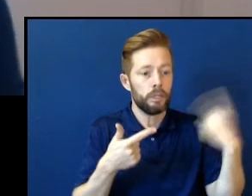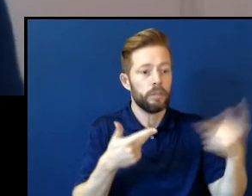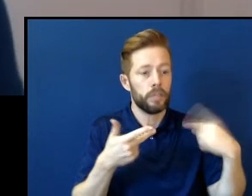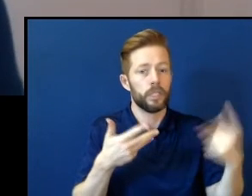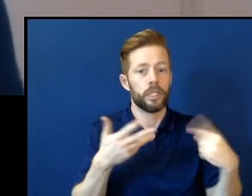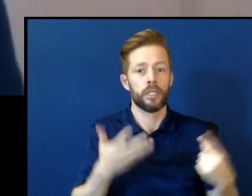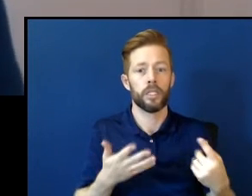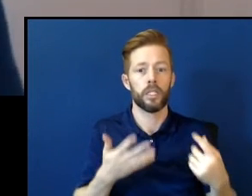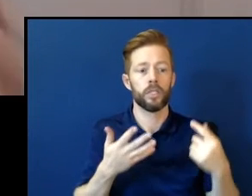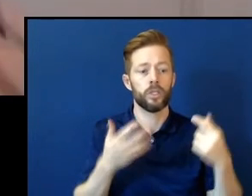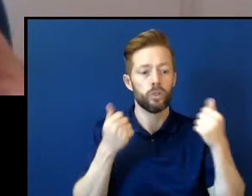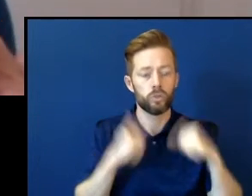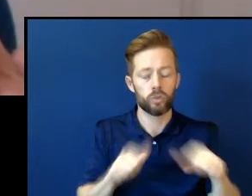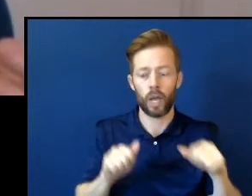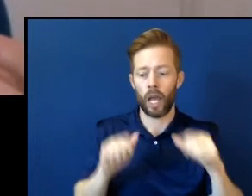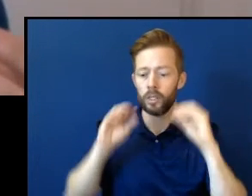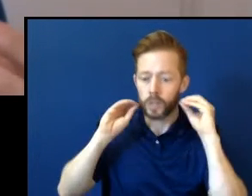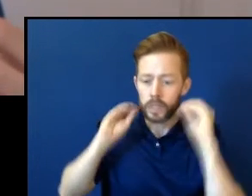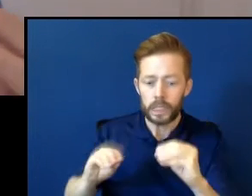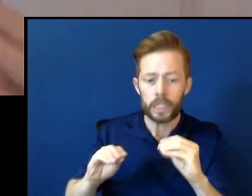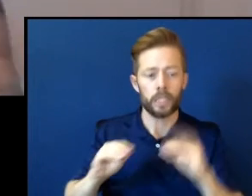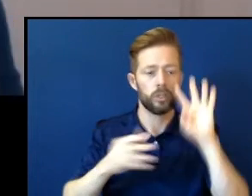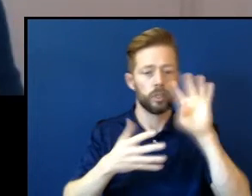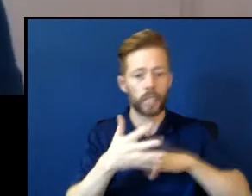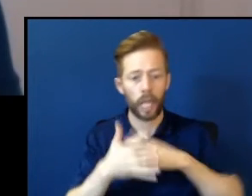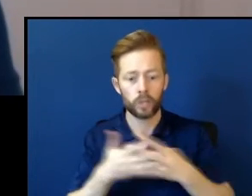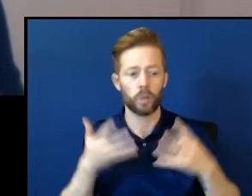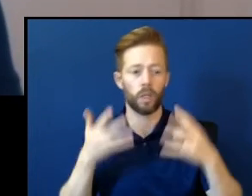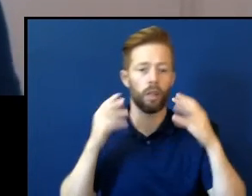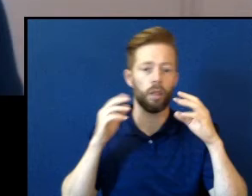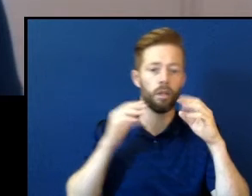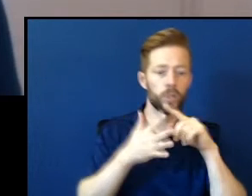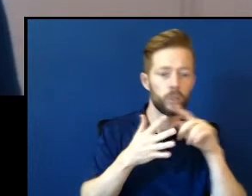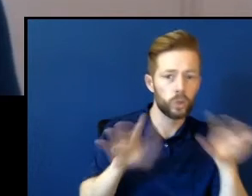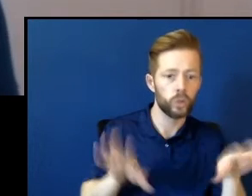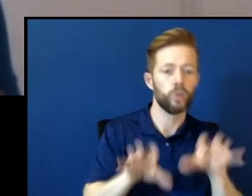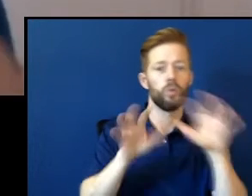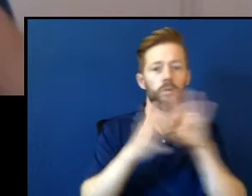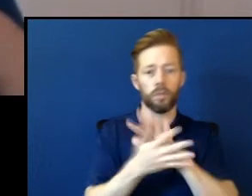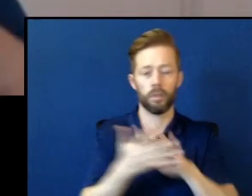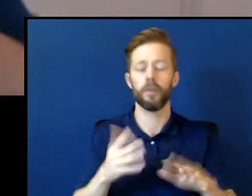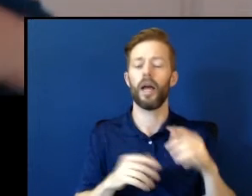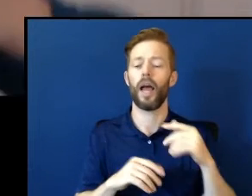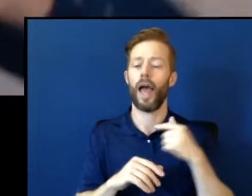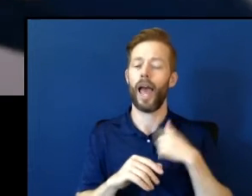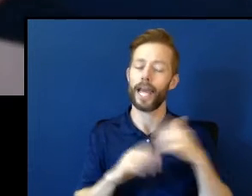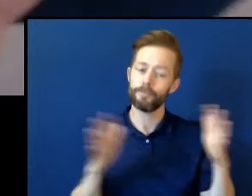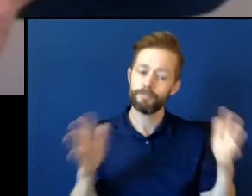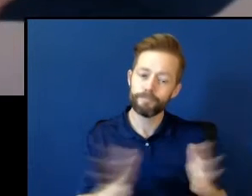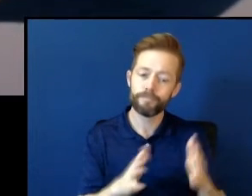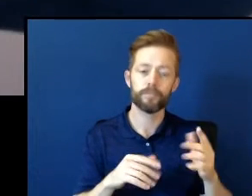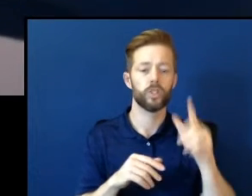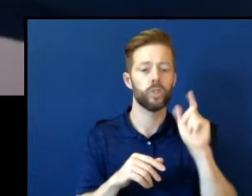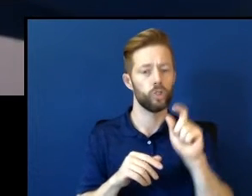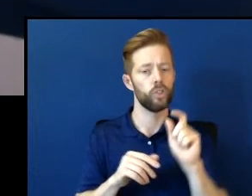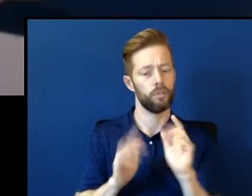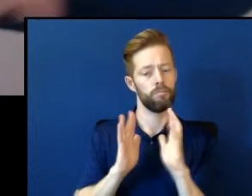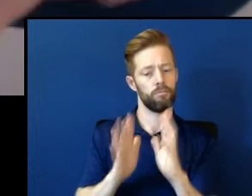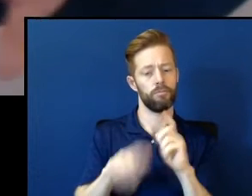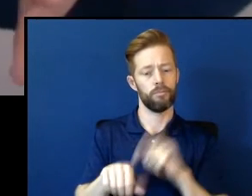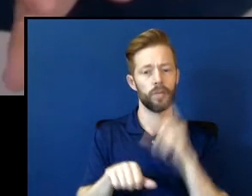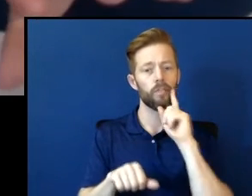so many instructional practices that they have to put in place and schedules to keep, that I ask them to schedule